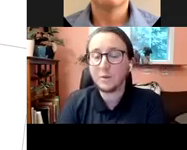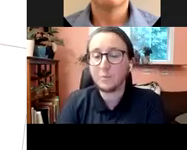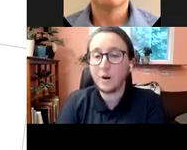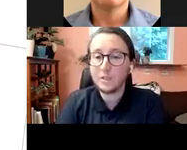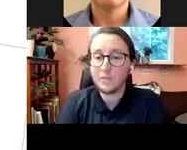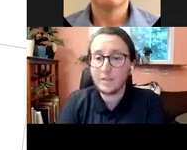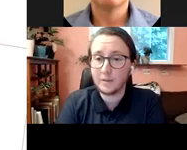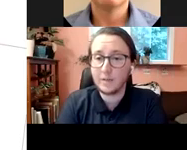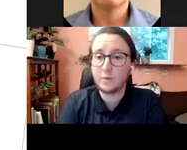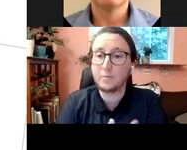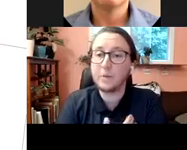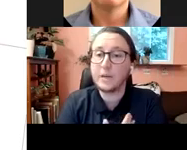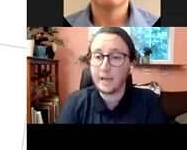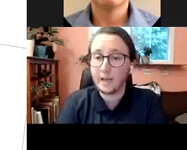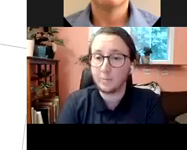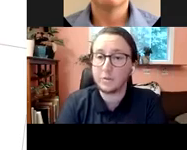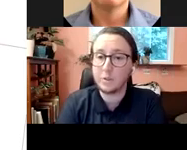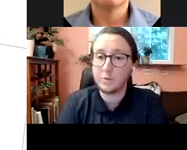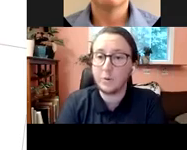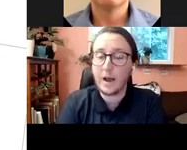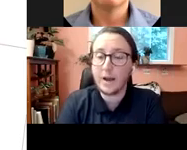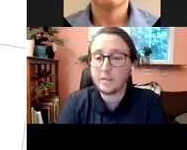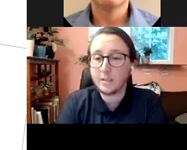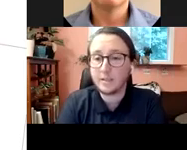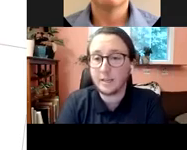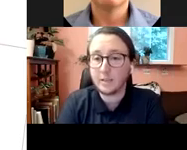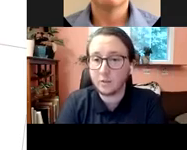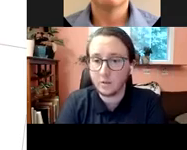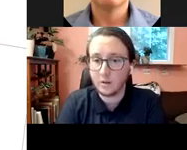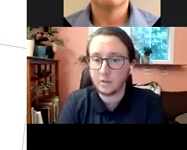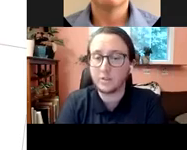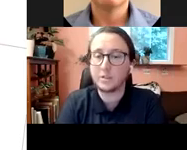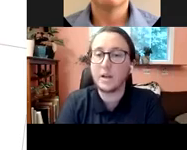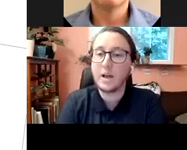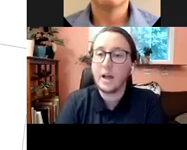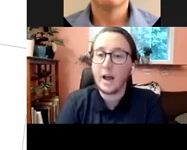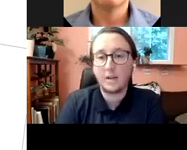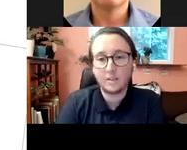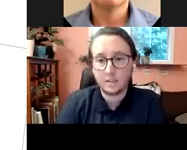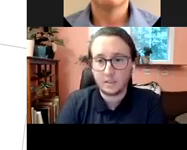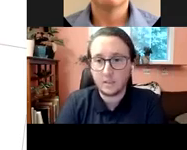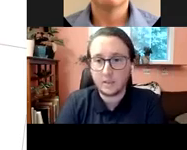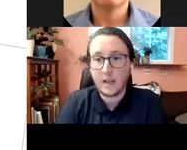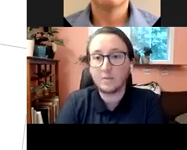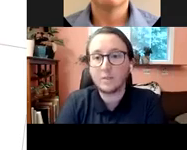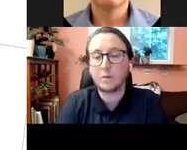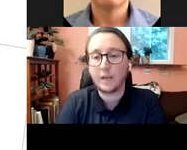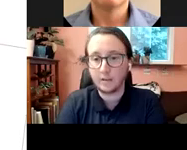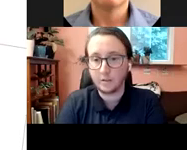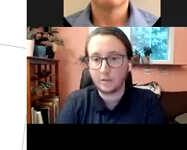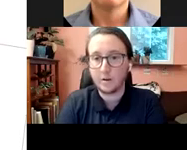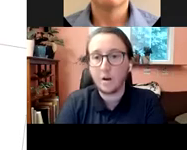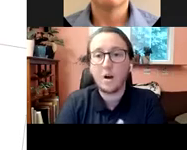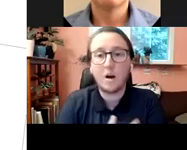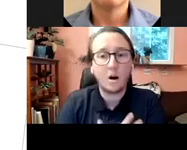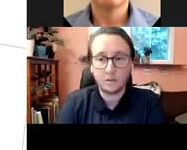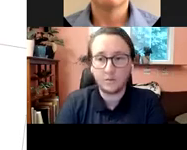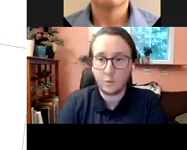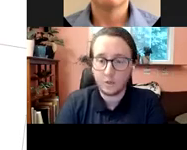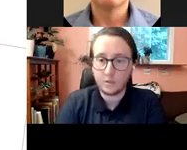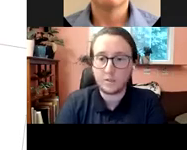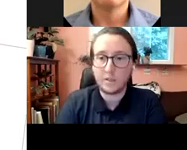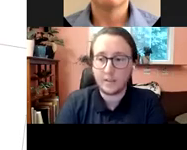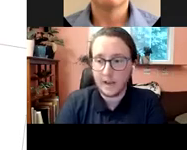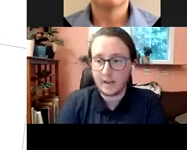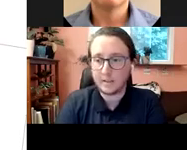centered to the positive experience with being able to access an endocrinologist as an adult and have someone answer all of